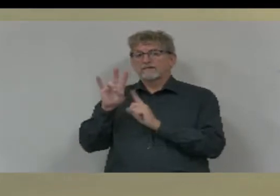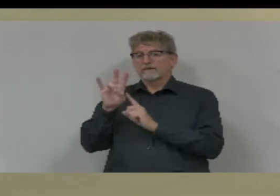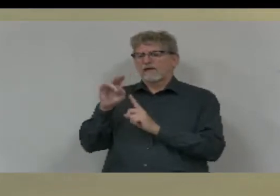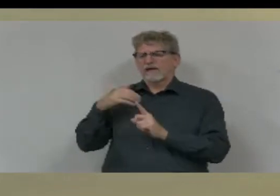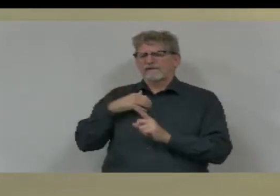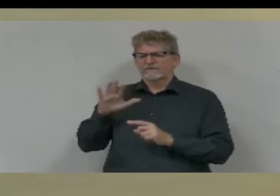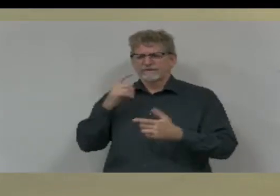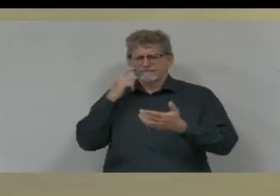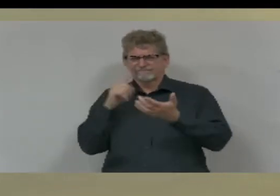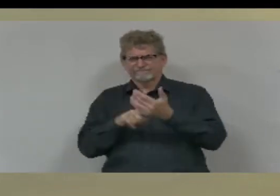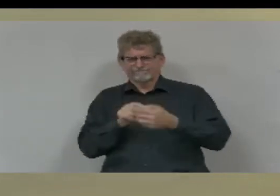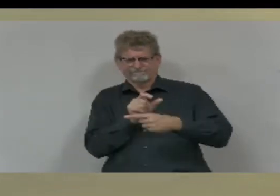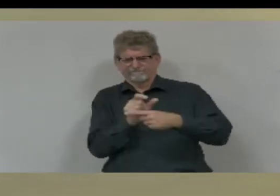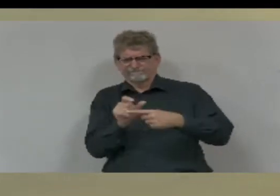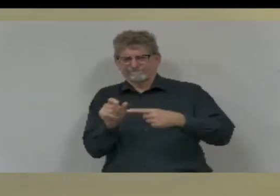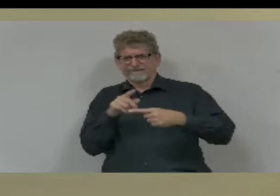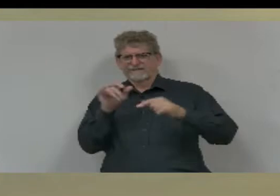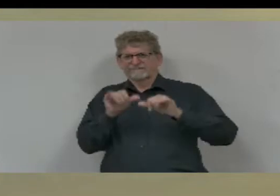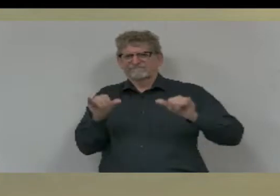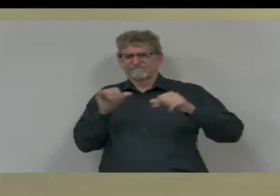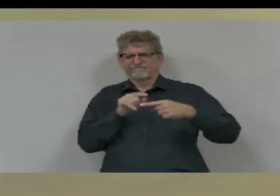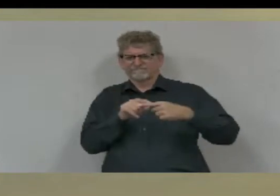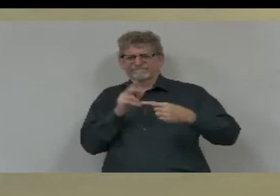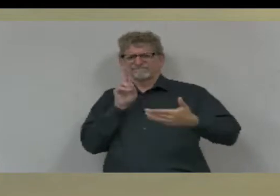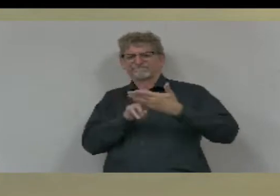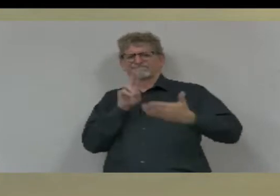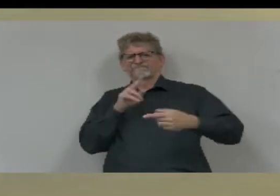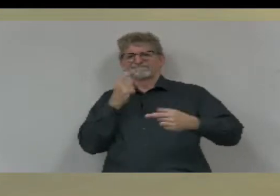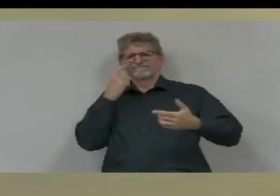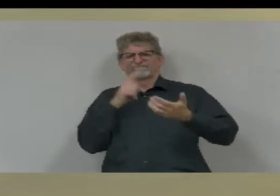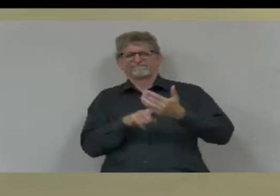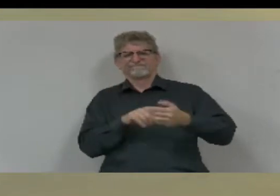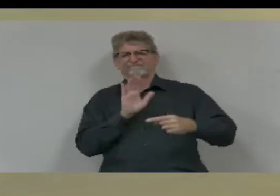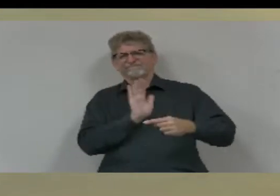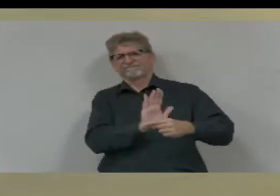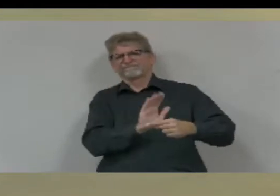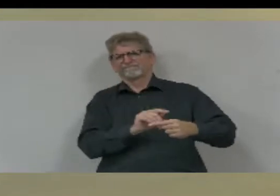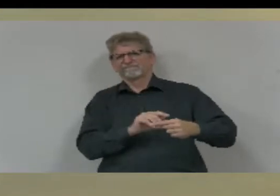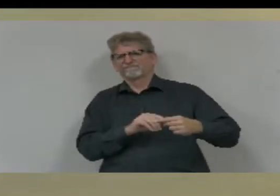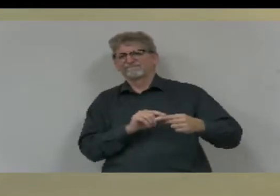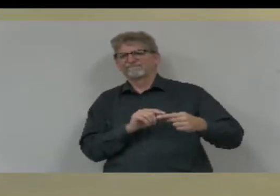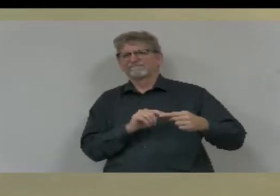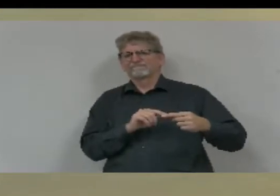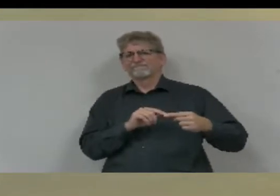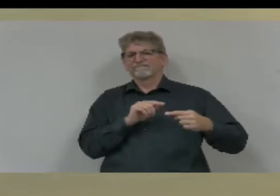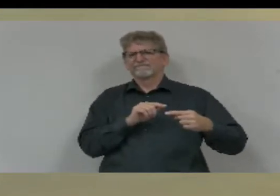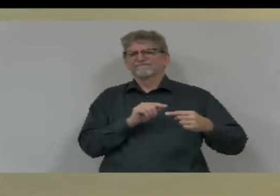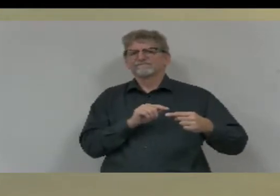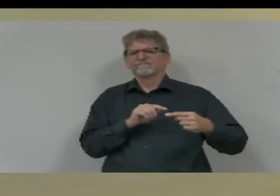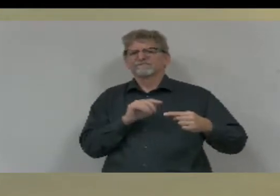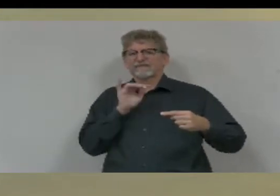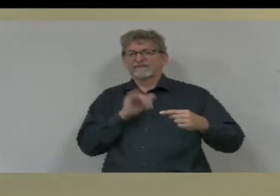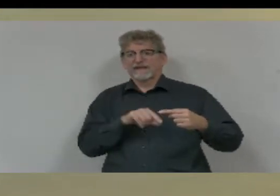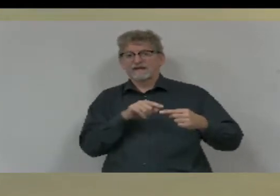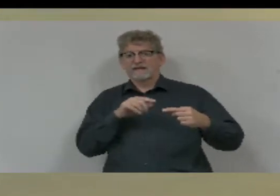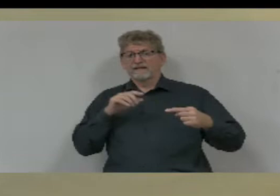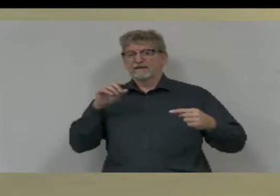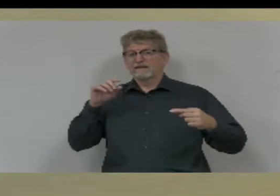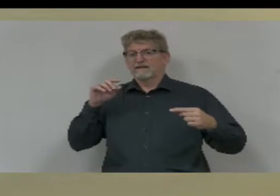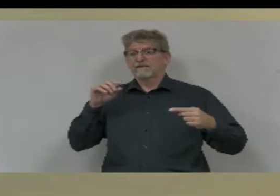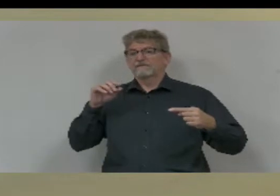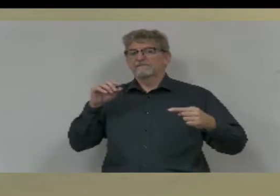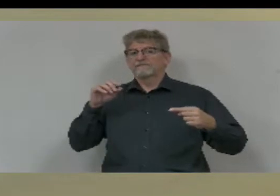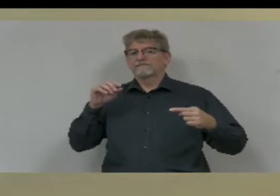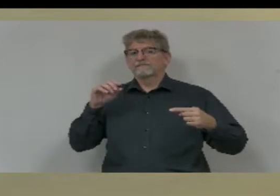doesn't register an S, particular type of component, which that S drop then triggers immediate sequencing, because the